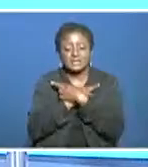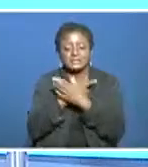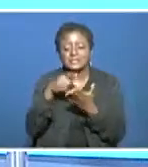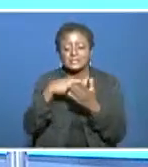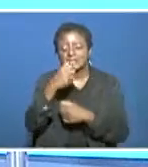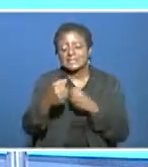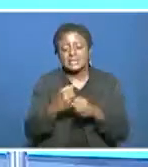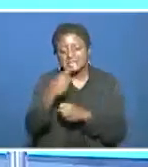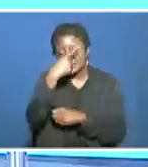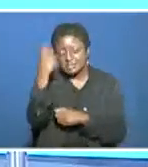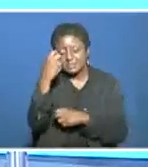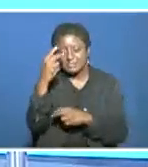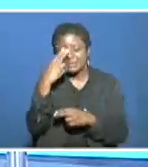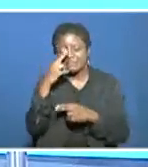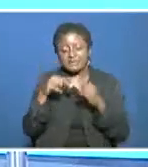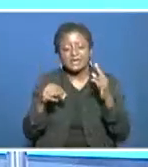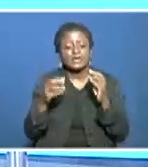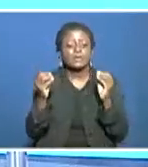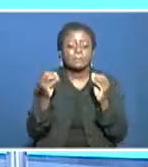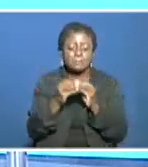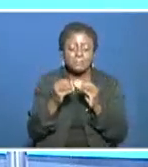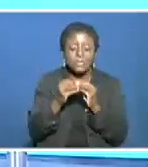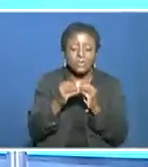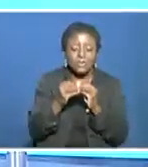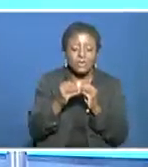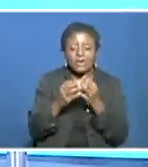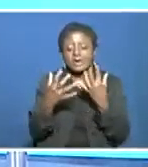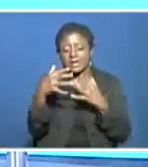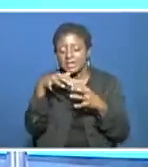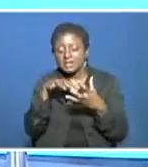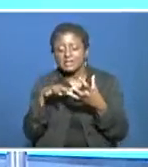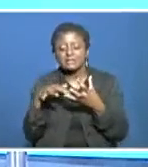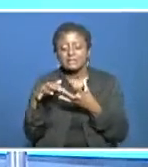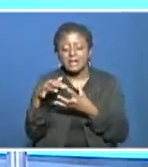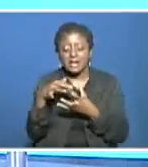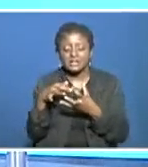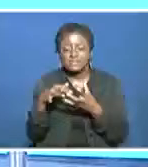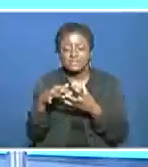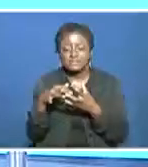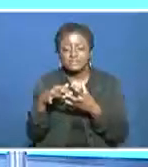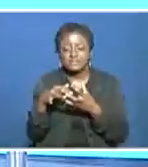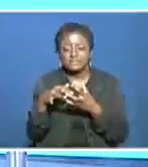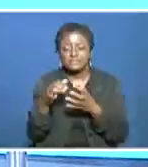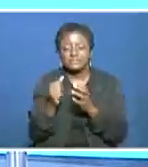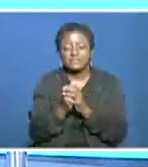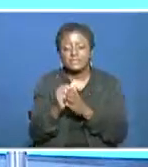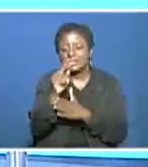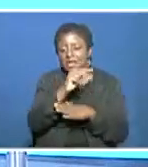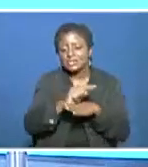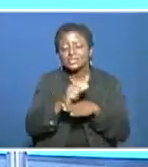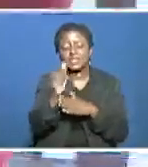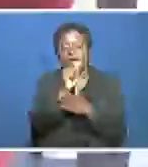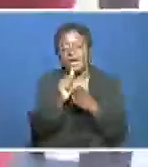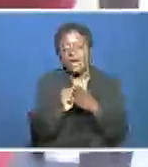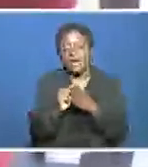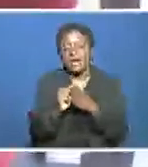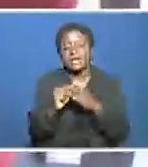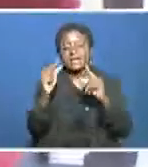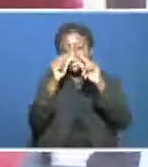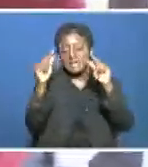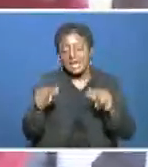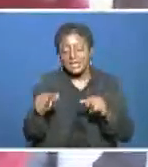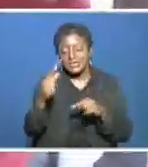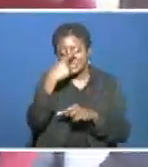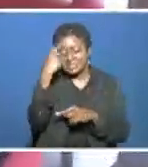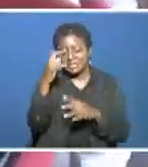be even more interactive. Our Crystal Darling ventured to the National Art Gallery's summer camp. After 2 years of